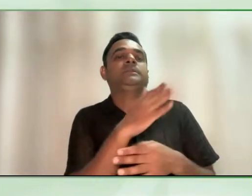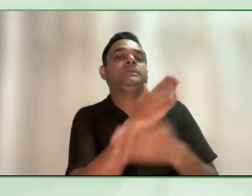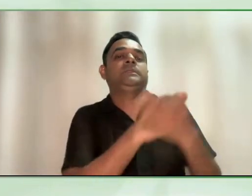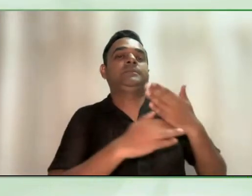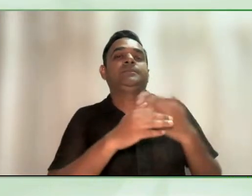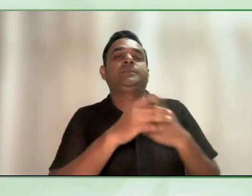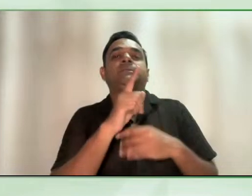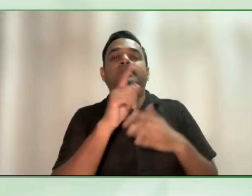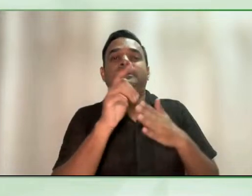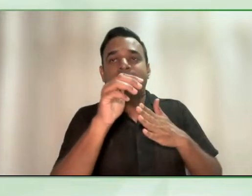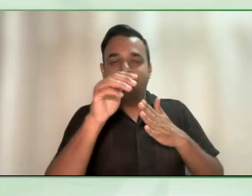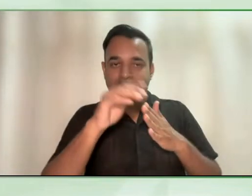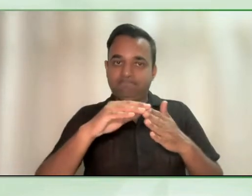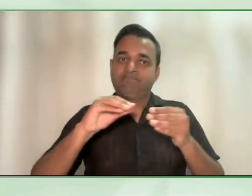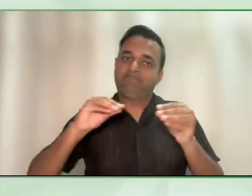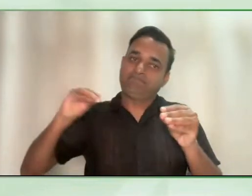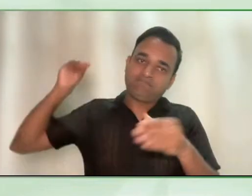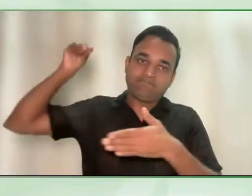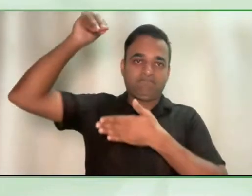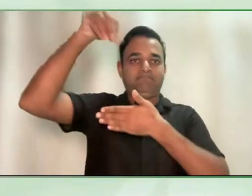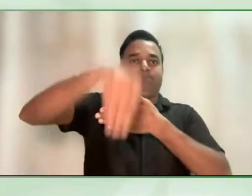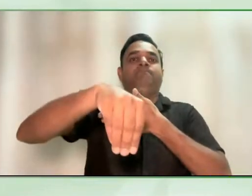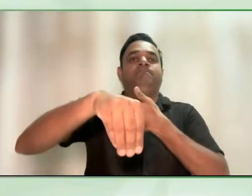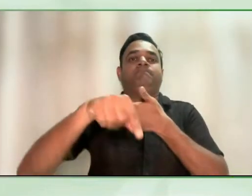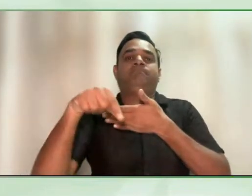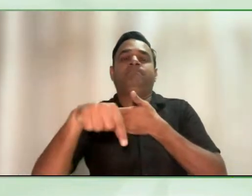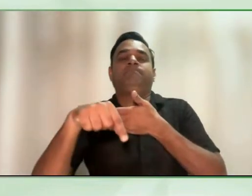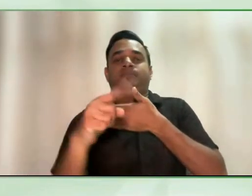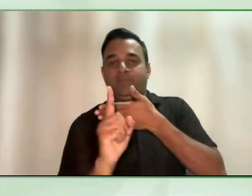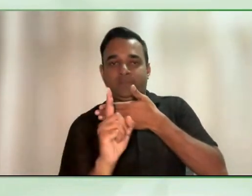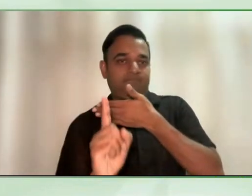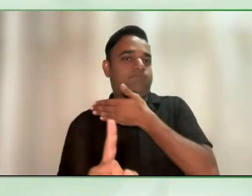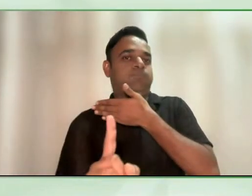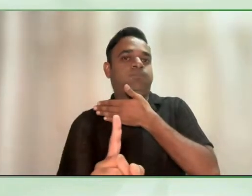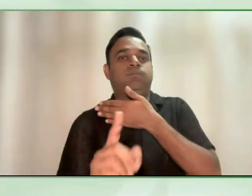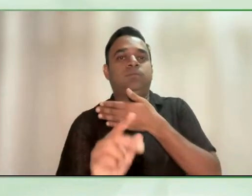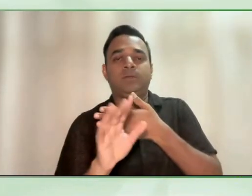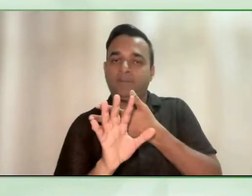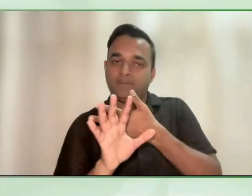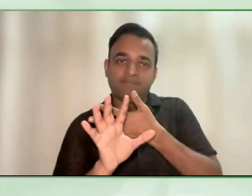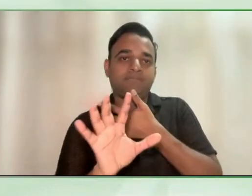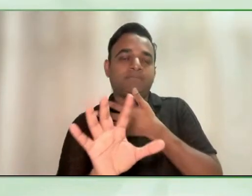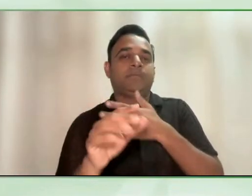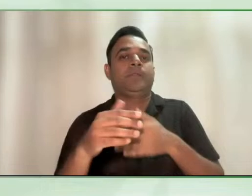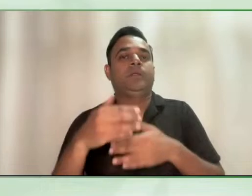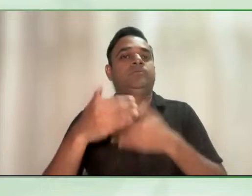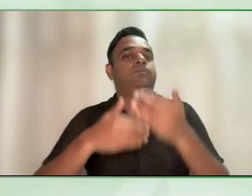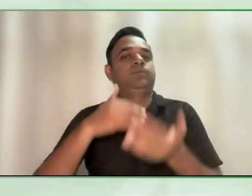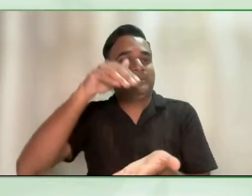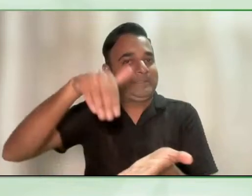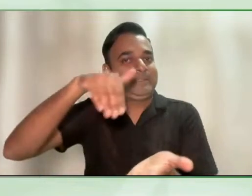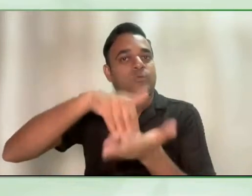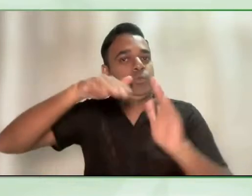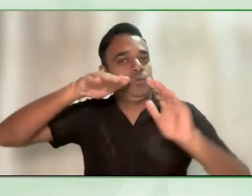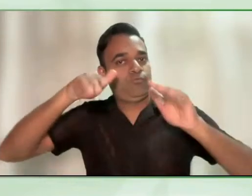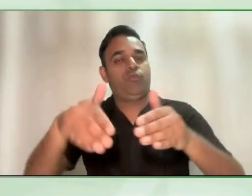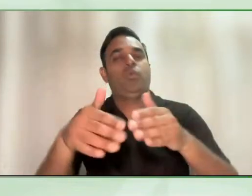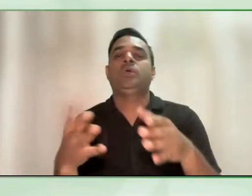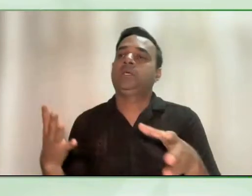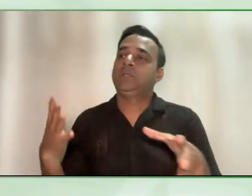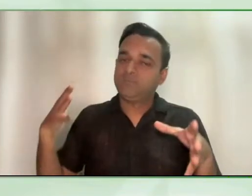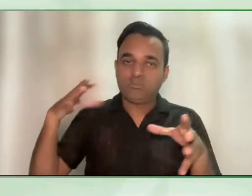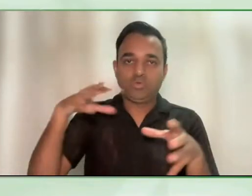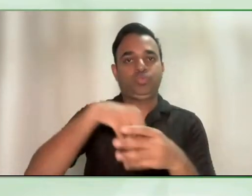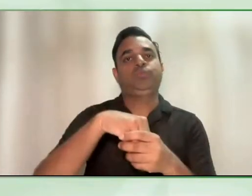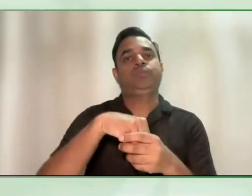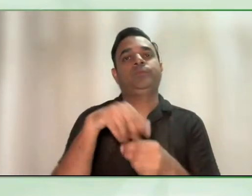disabilities, 16% of the population. And yet people with disabilities are by and large invisible or silenced. Were it any